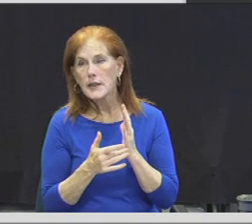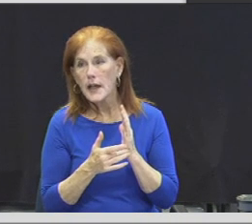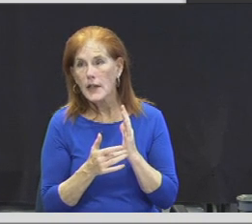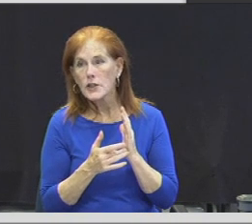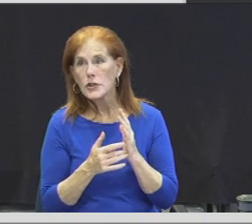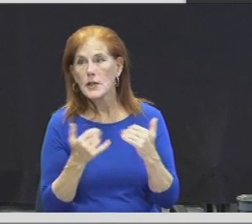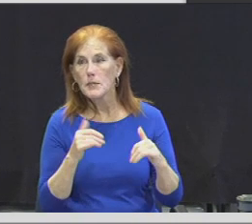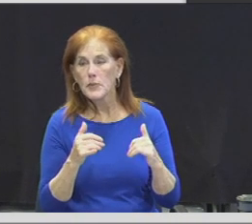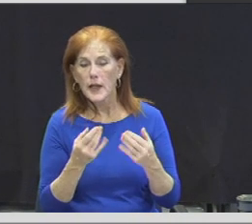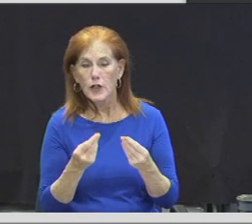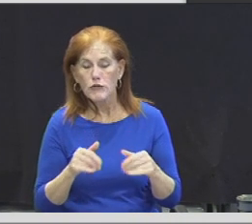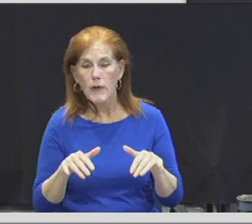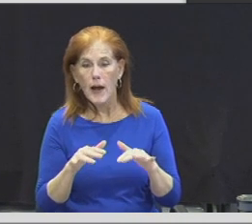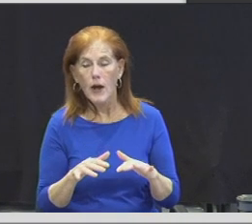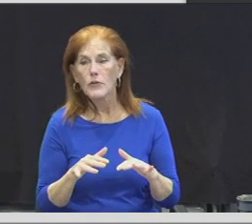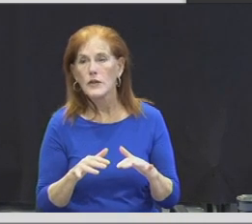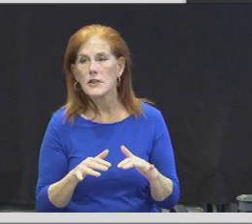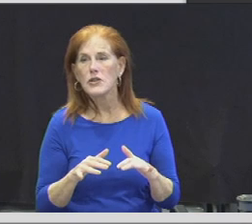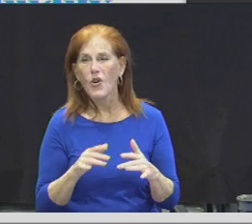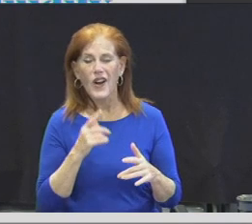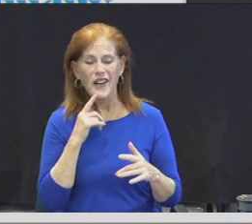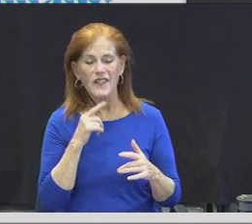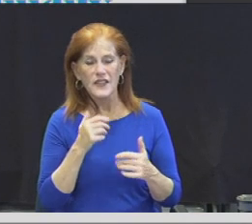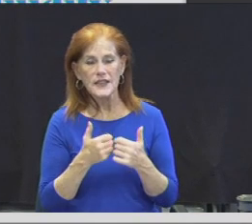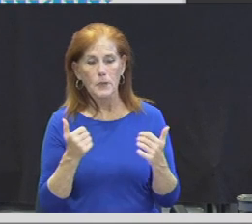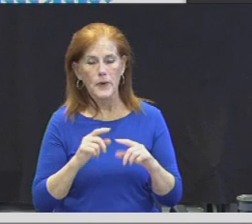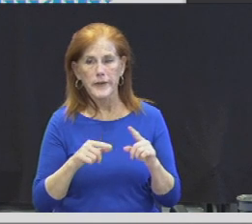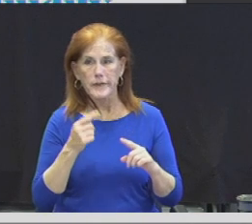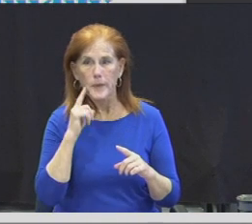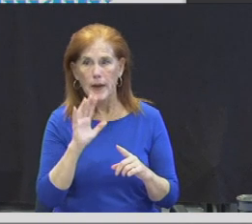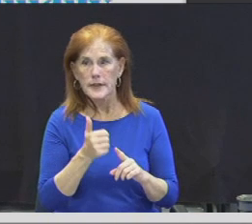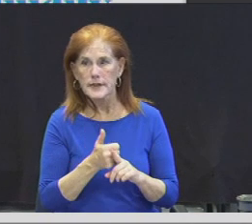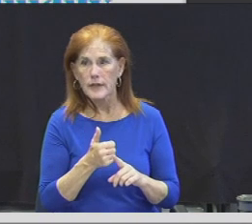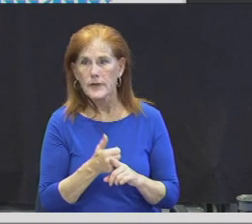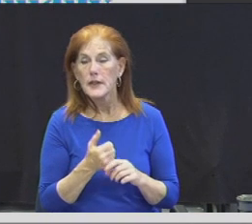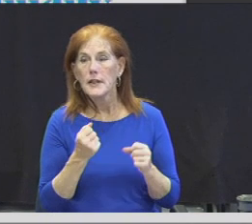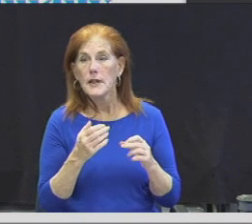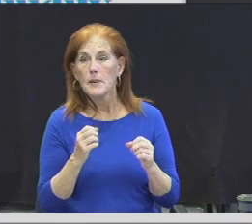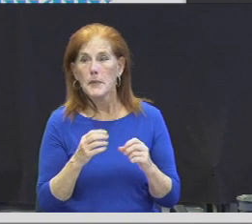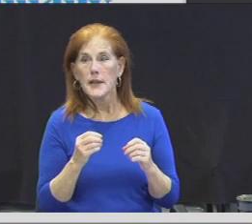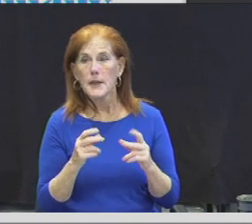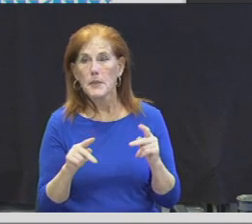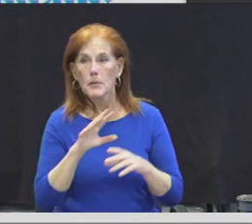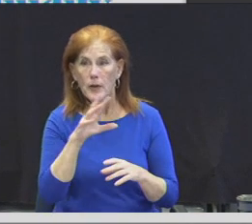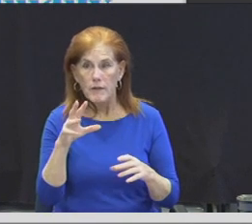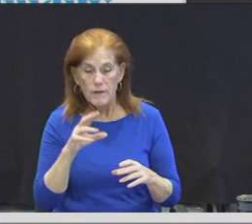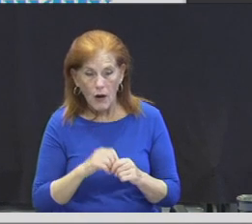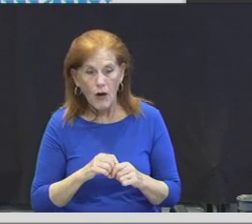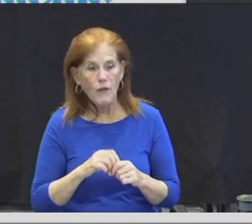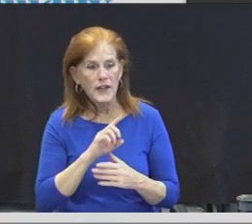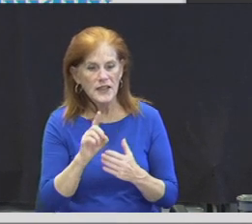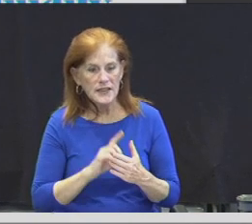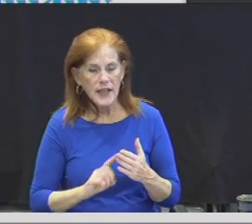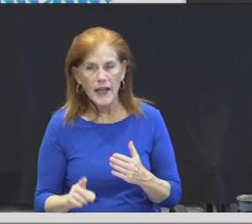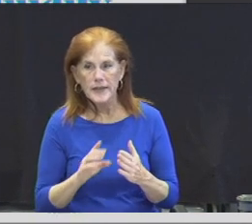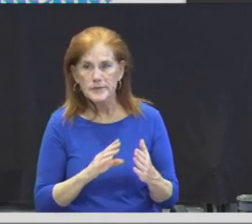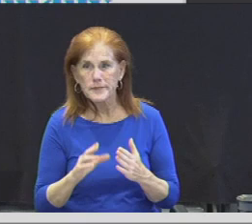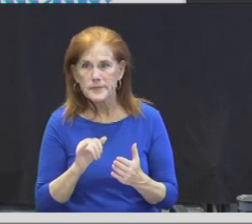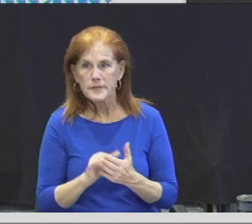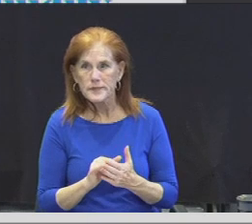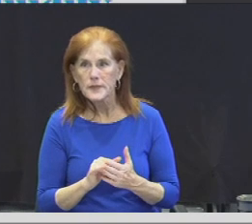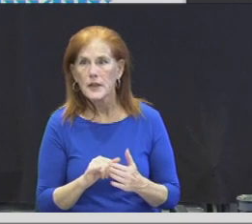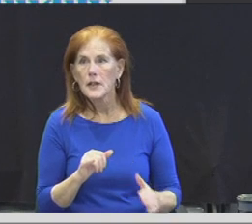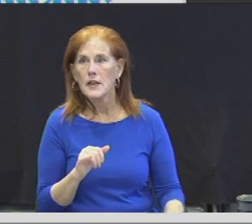destination playground, sort of an identity all to its own. Lots of folks have been involved in the design of this project,